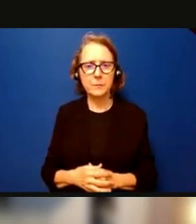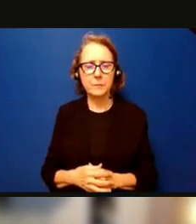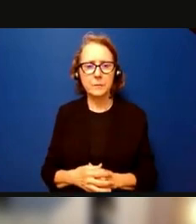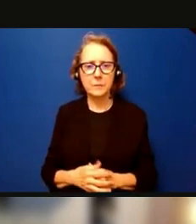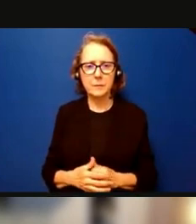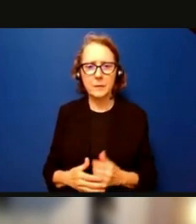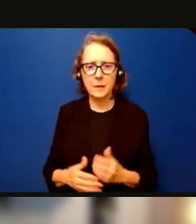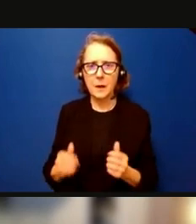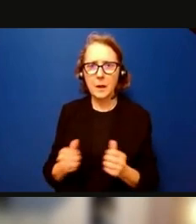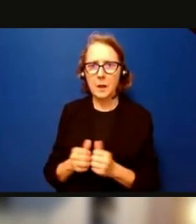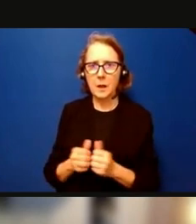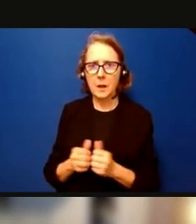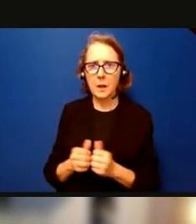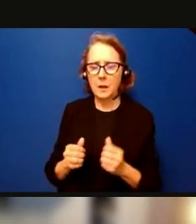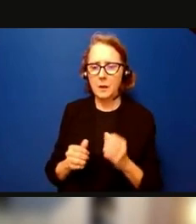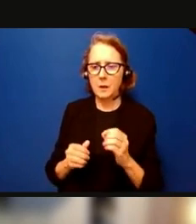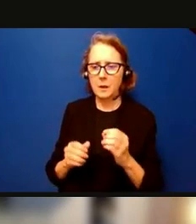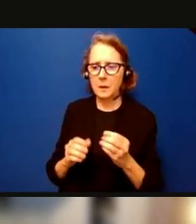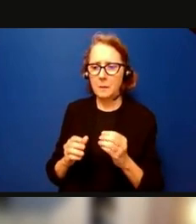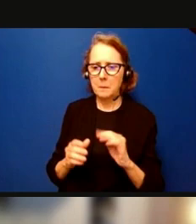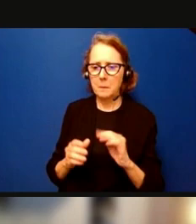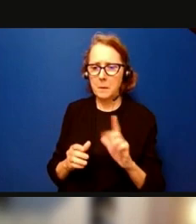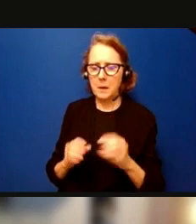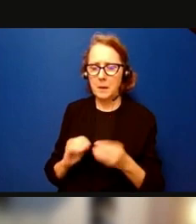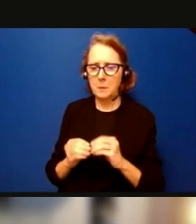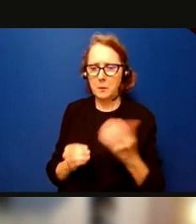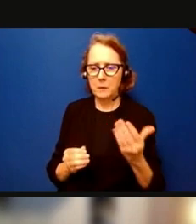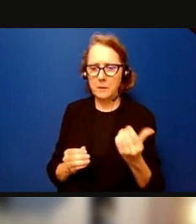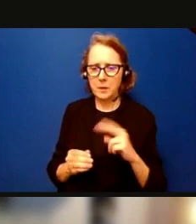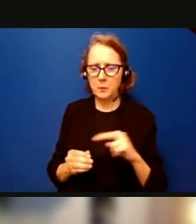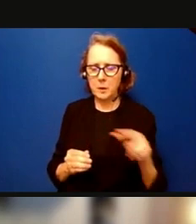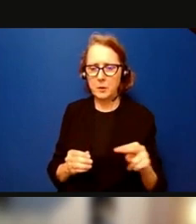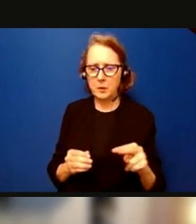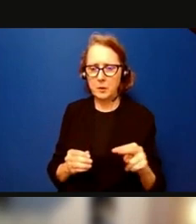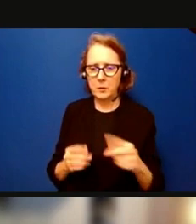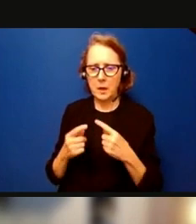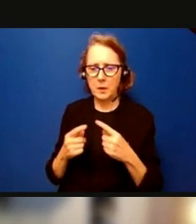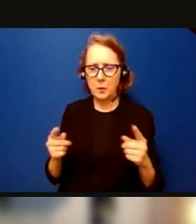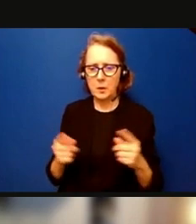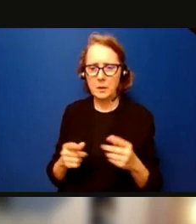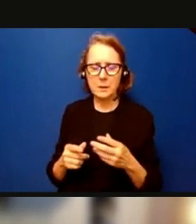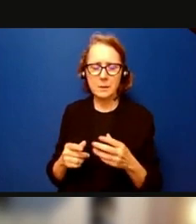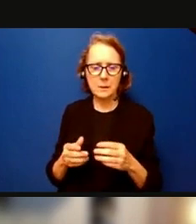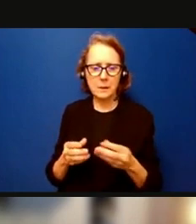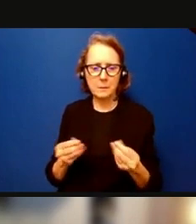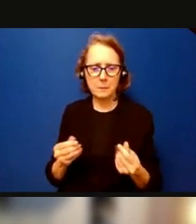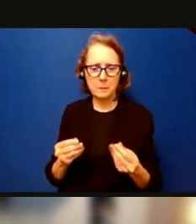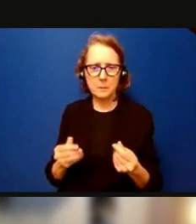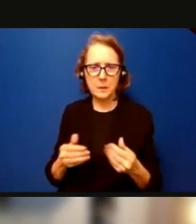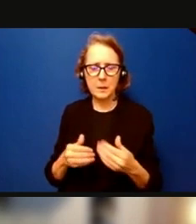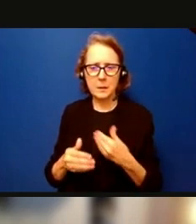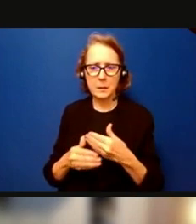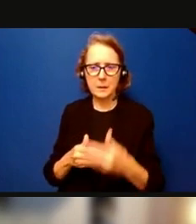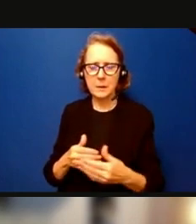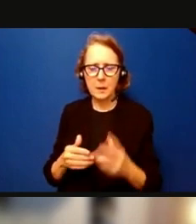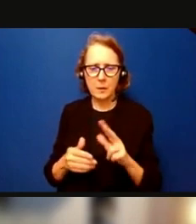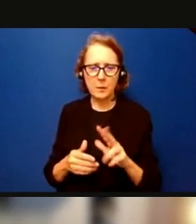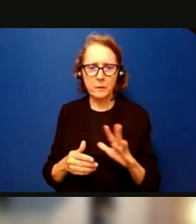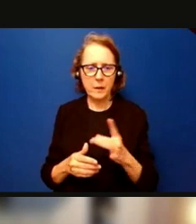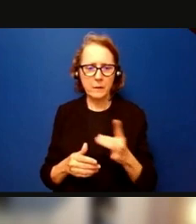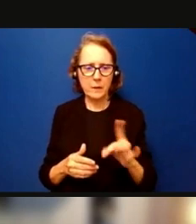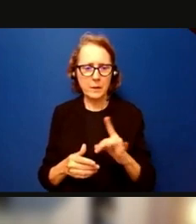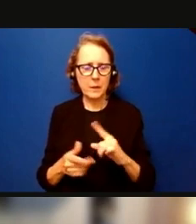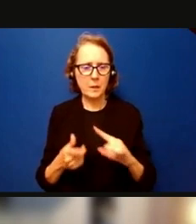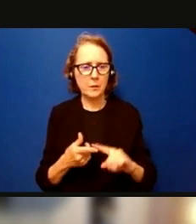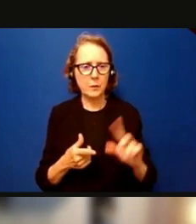Ordinance Bill number 1522, an ordinance declaring certain territory located at 3518 to